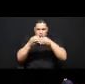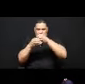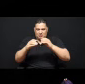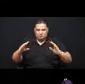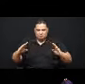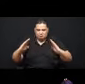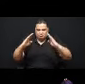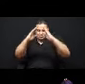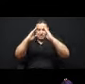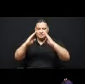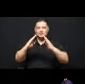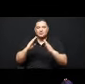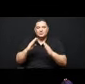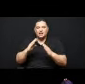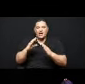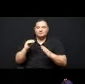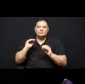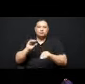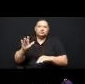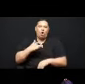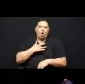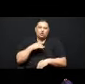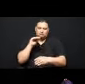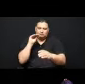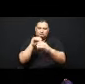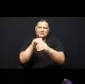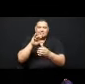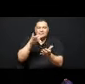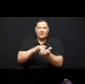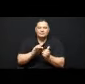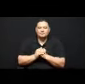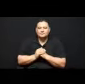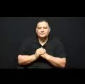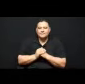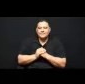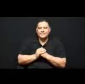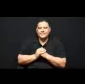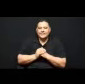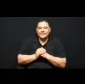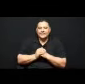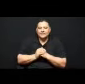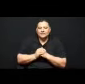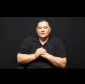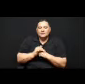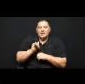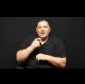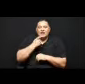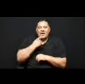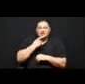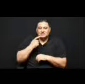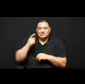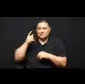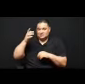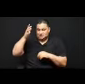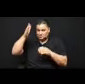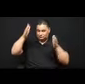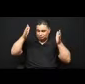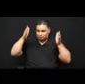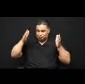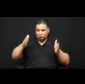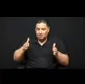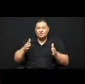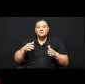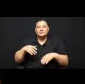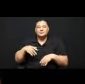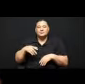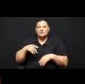Running down the glass like vinyl siding on a tract house in the desert, the car rolls smoothly over Interstate 80.